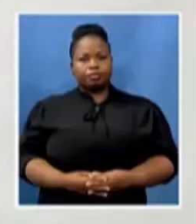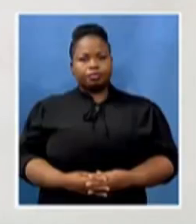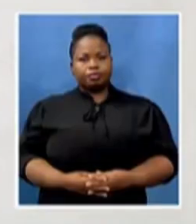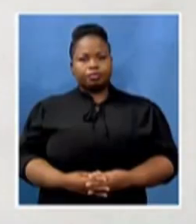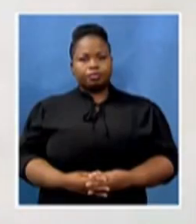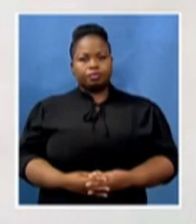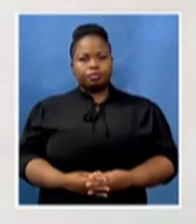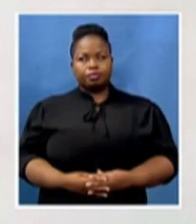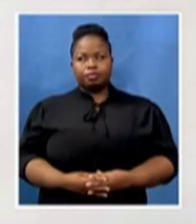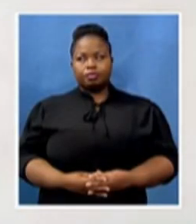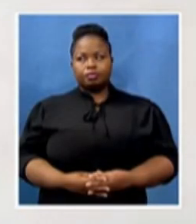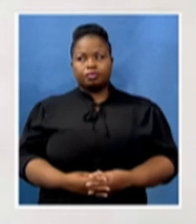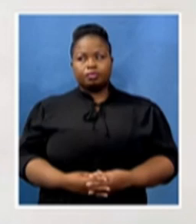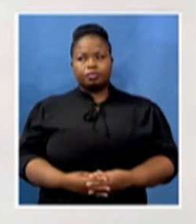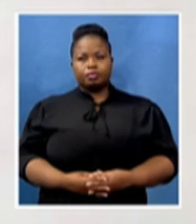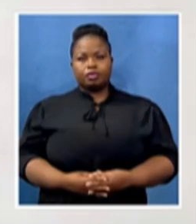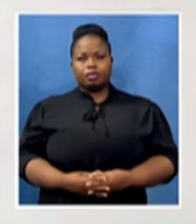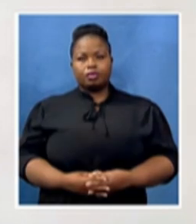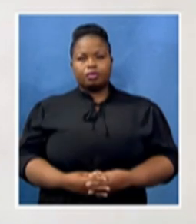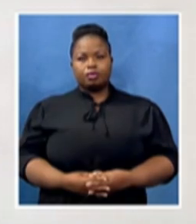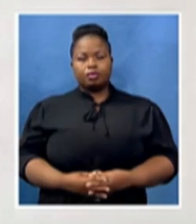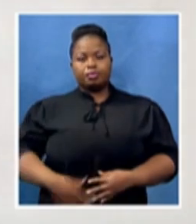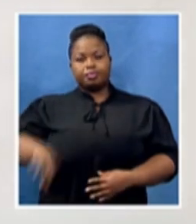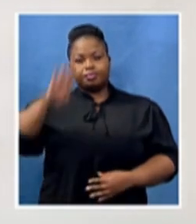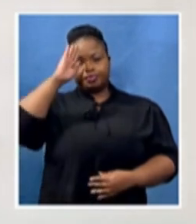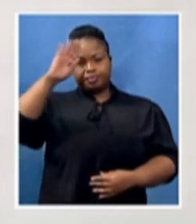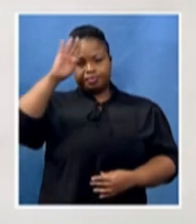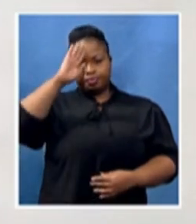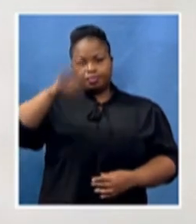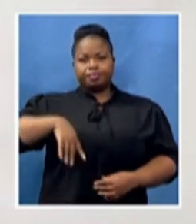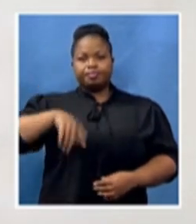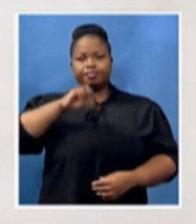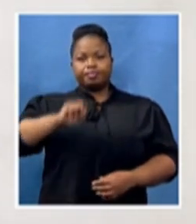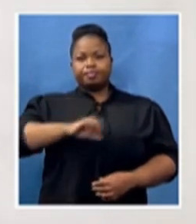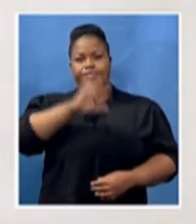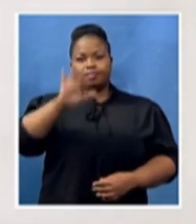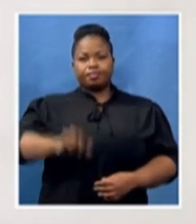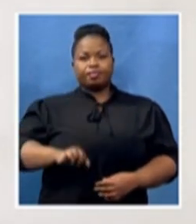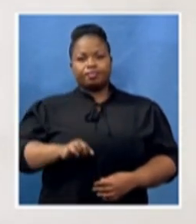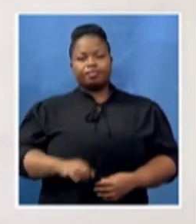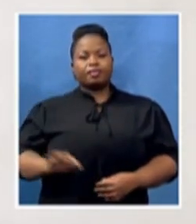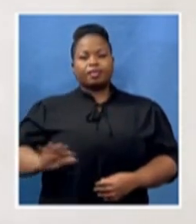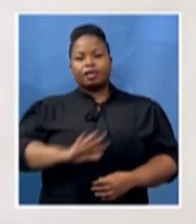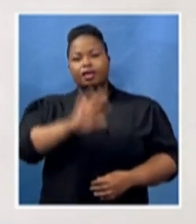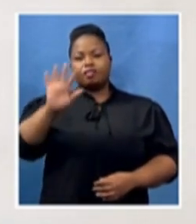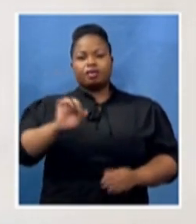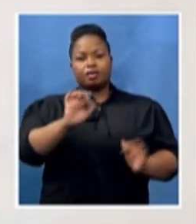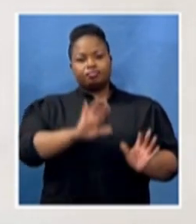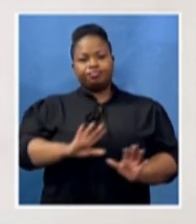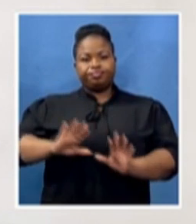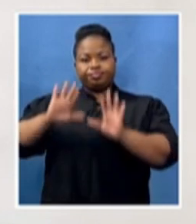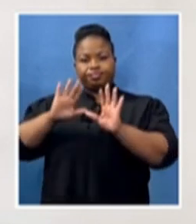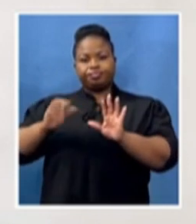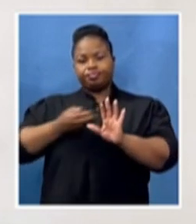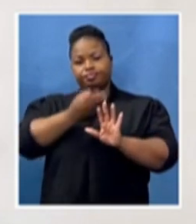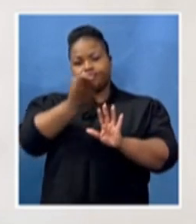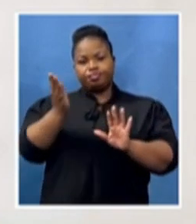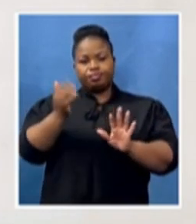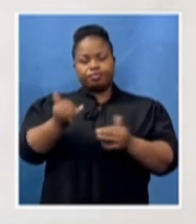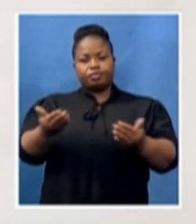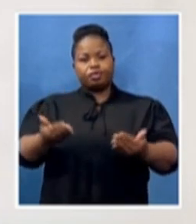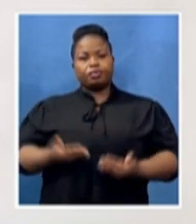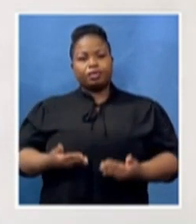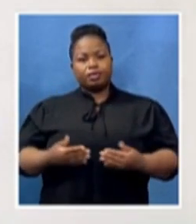Good morning, South Africa, Africa, and everyone across the globe. Welcome to our 5th Tsietsi